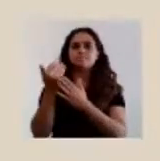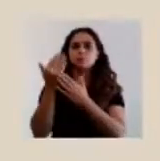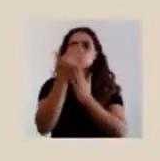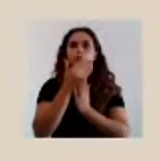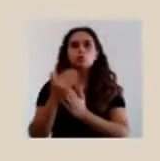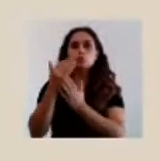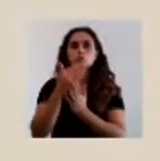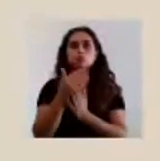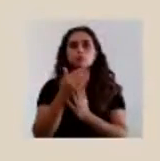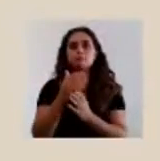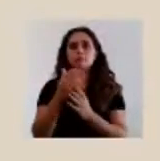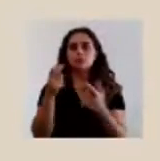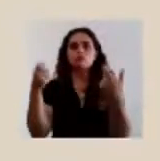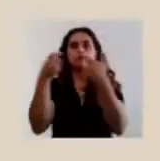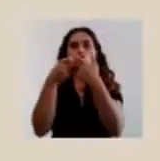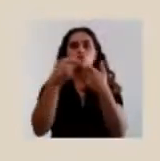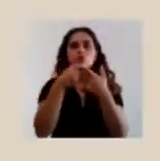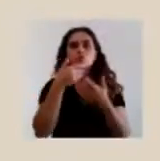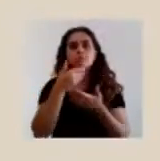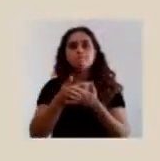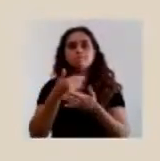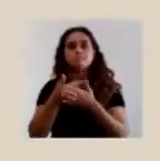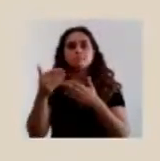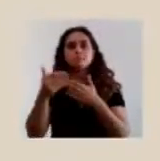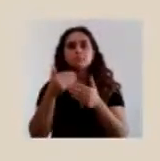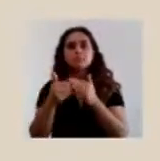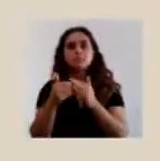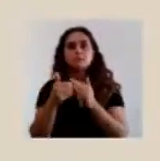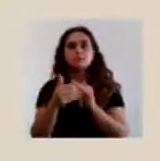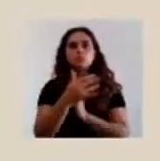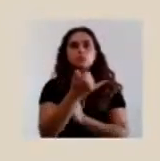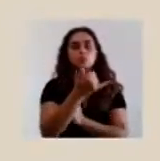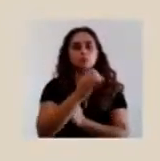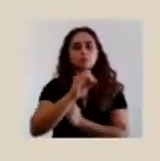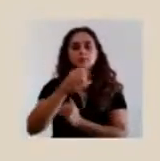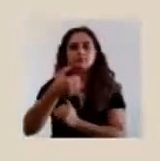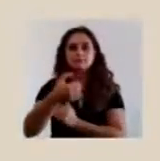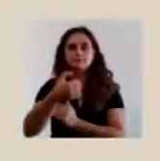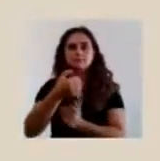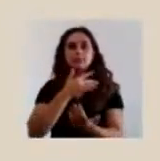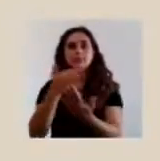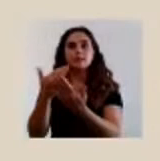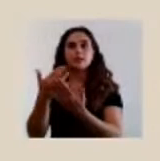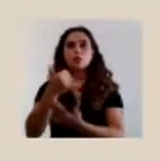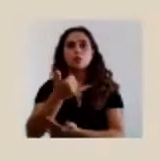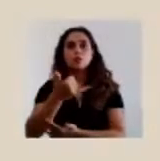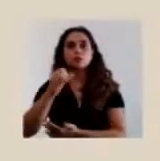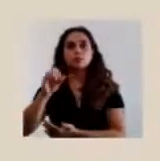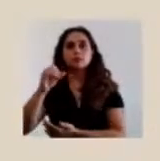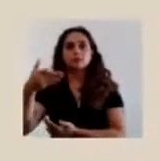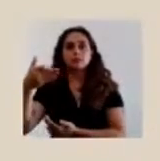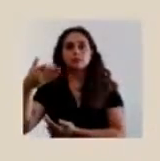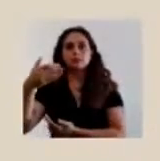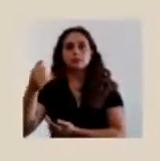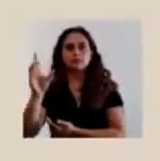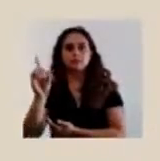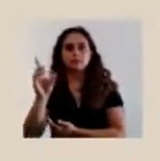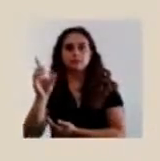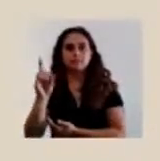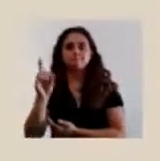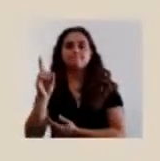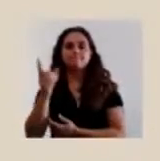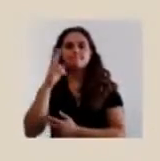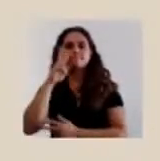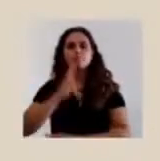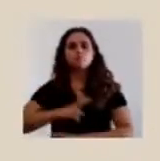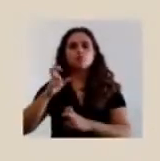90 correspondence experiments conducted between 2005 and 2016 found